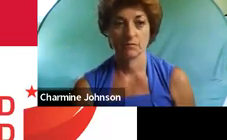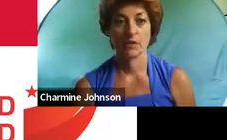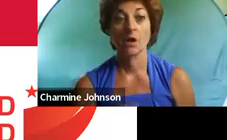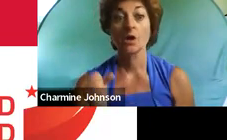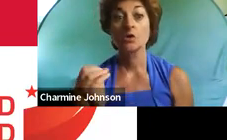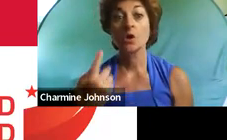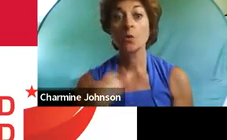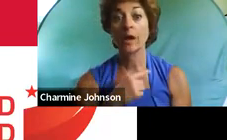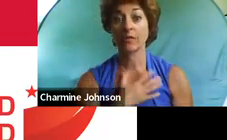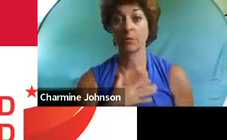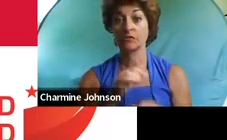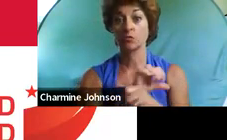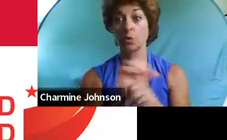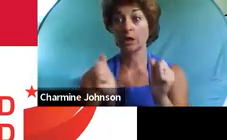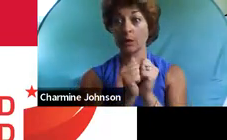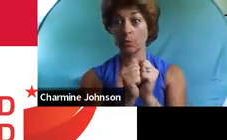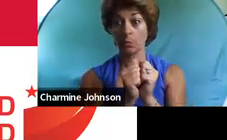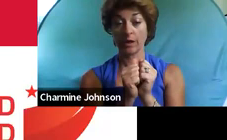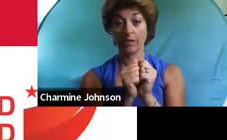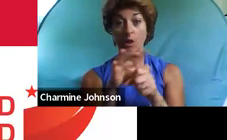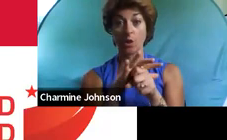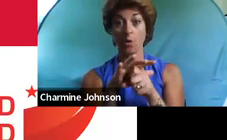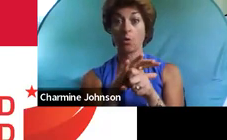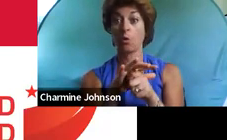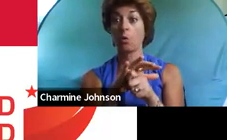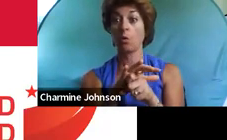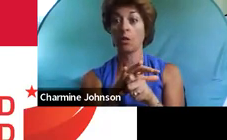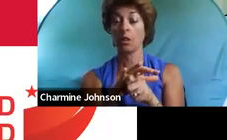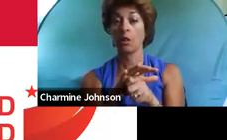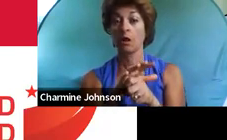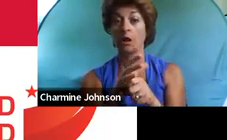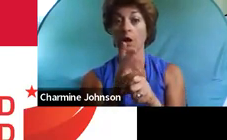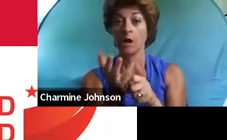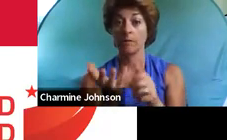So we had the pleasure of working with a local